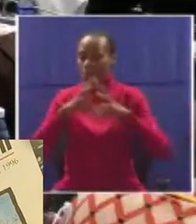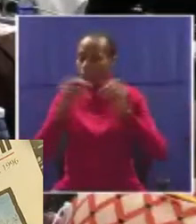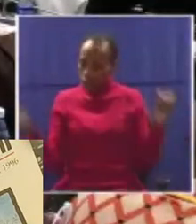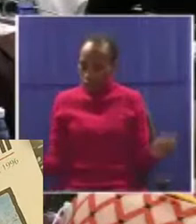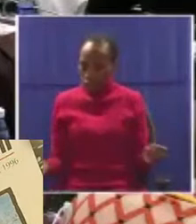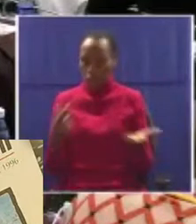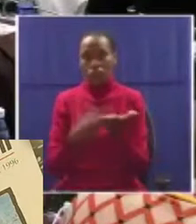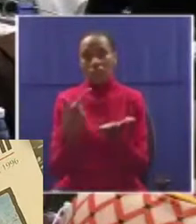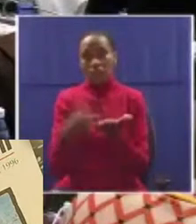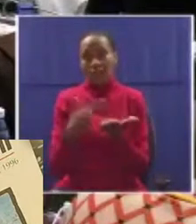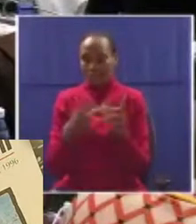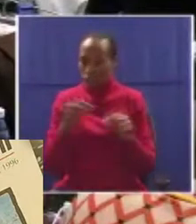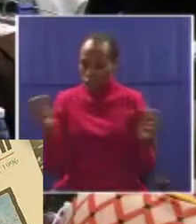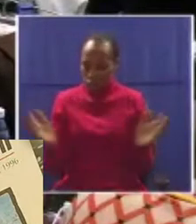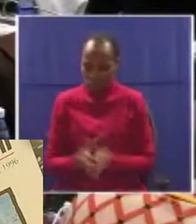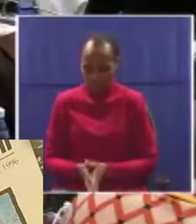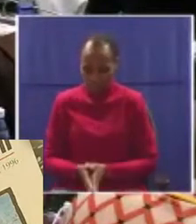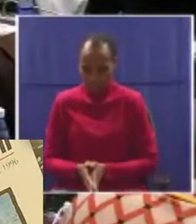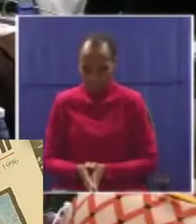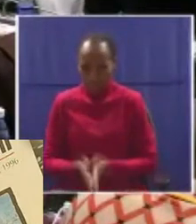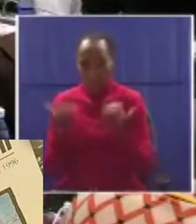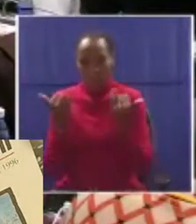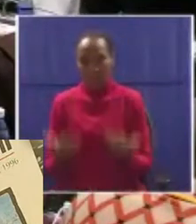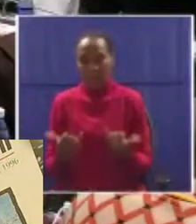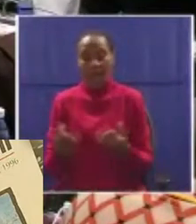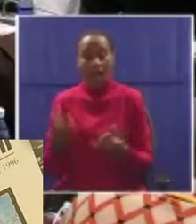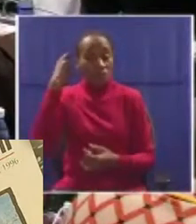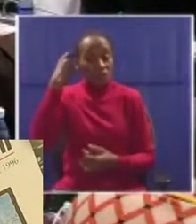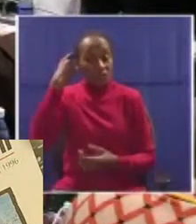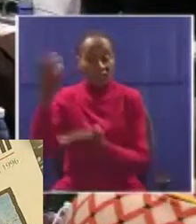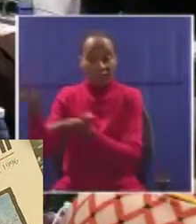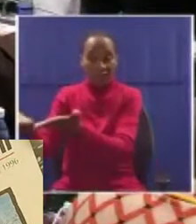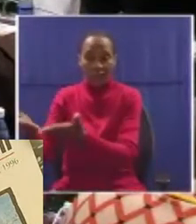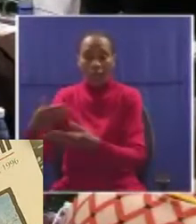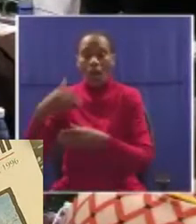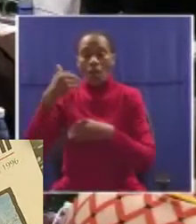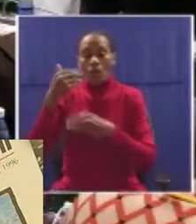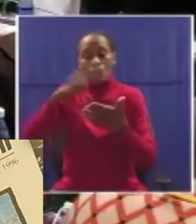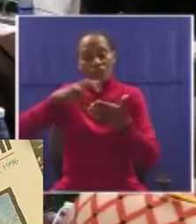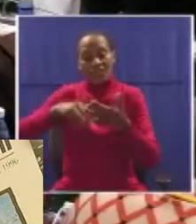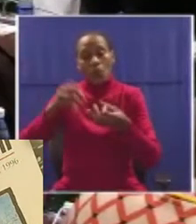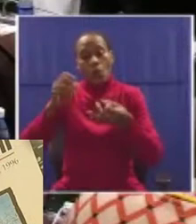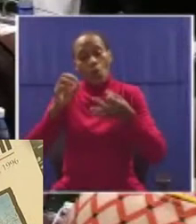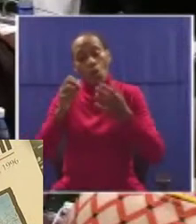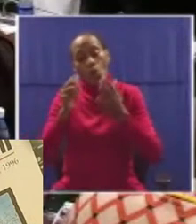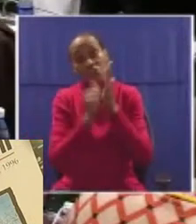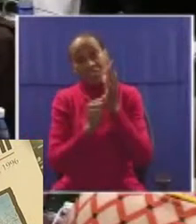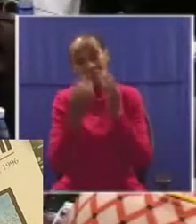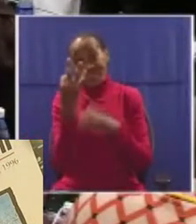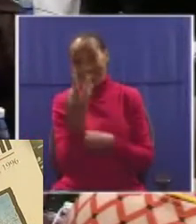concludes the debate and I'll request the secretary to read the third order